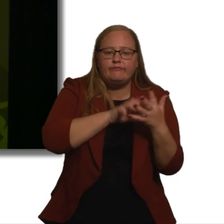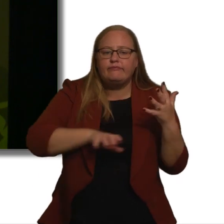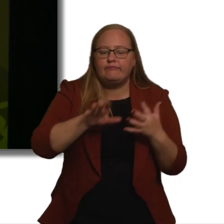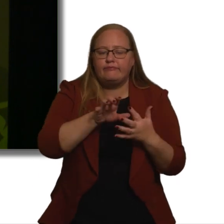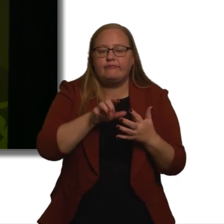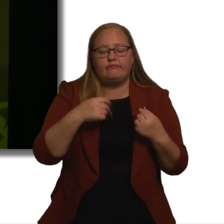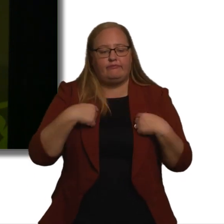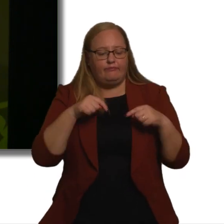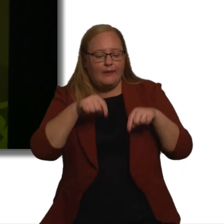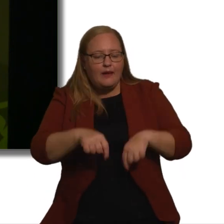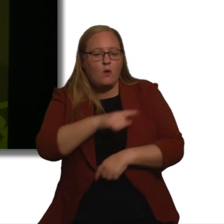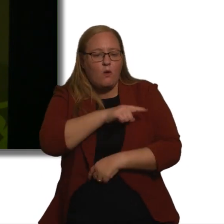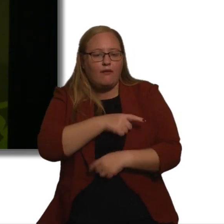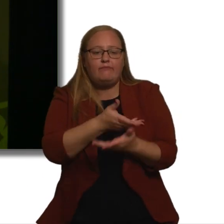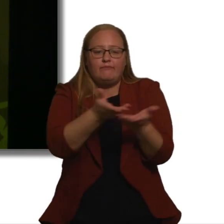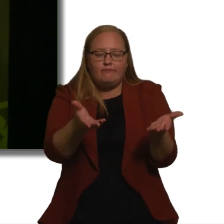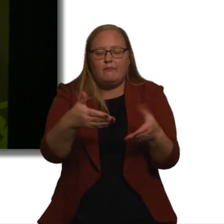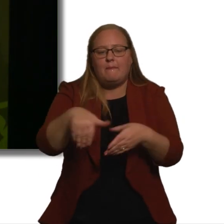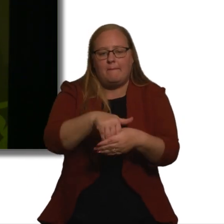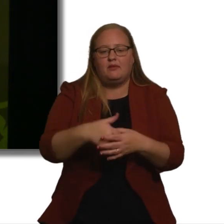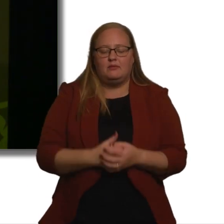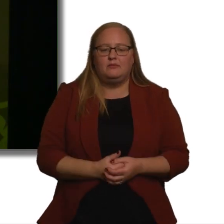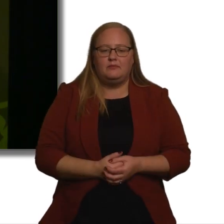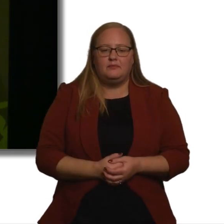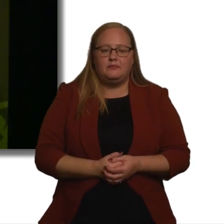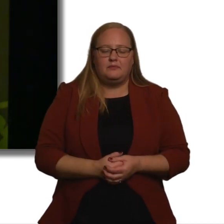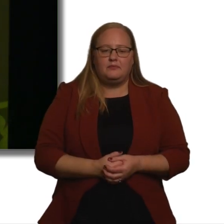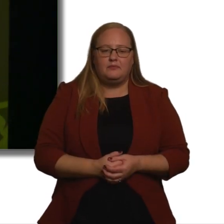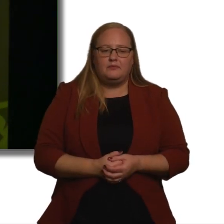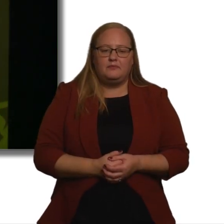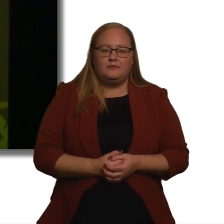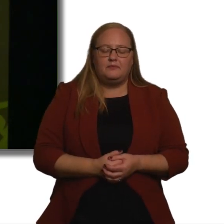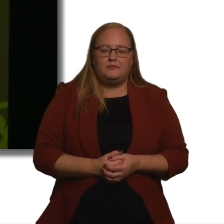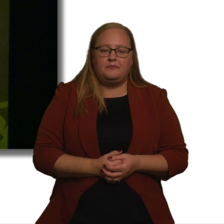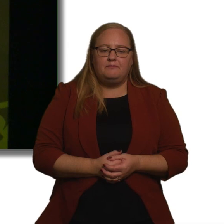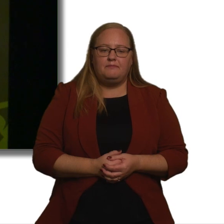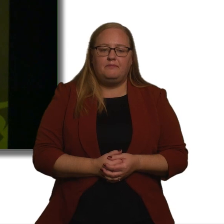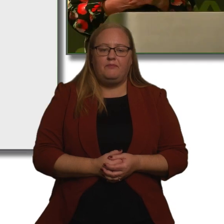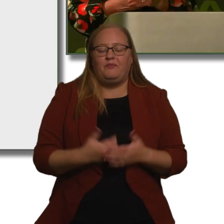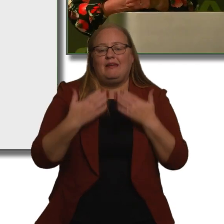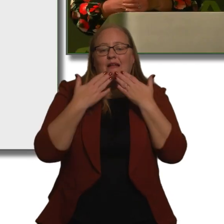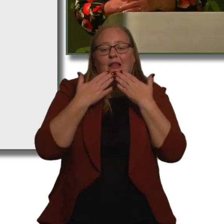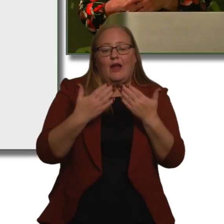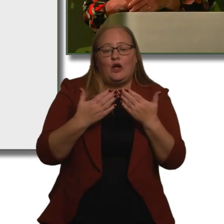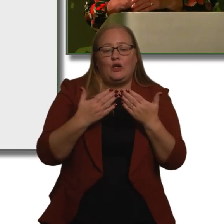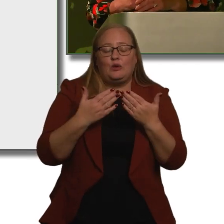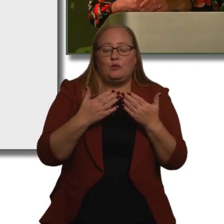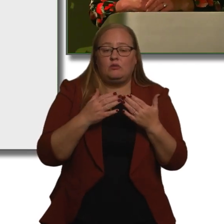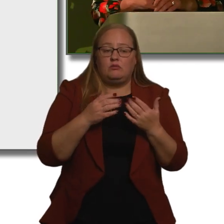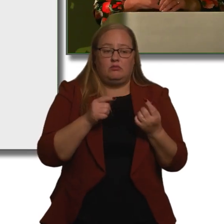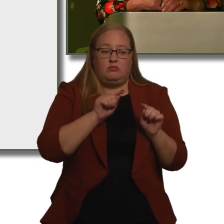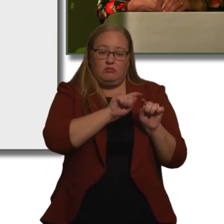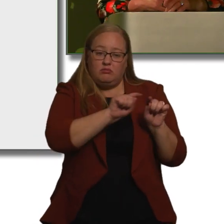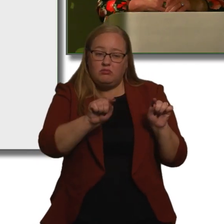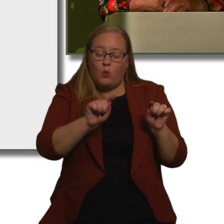to serve you, our members. As always, I want to start by saying a huge thank you to each and every one